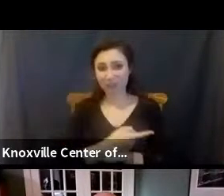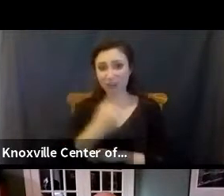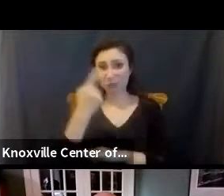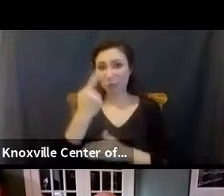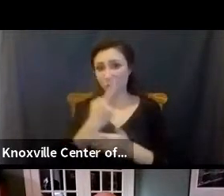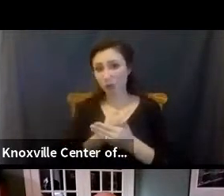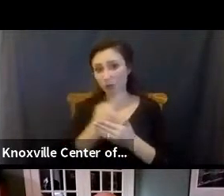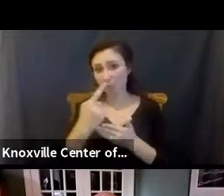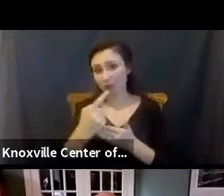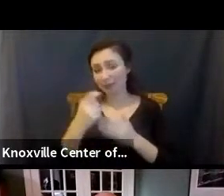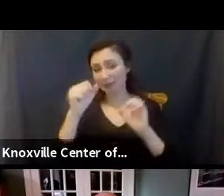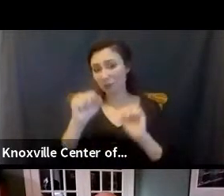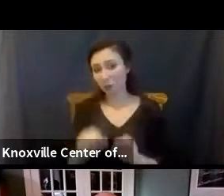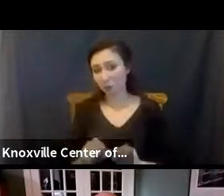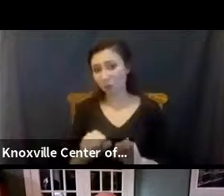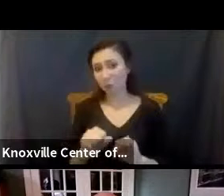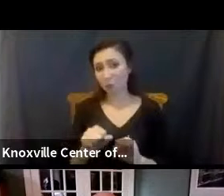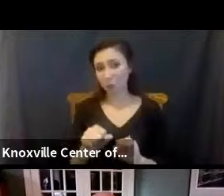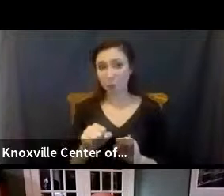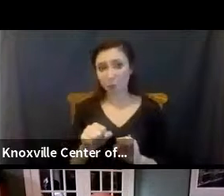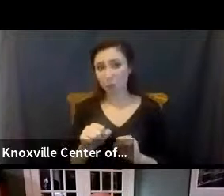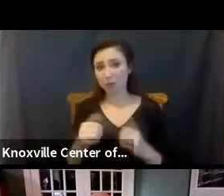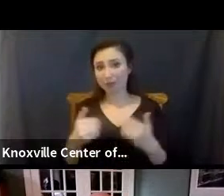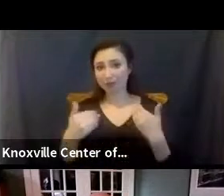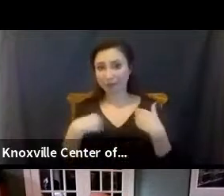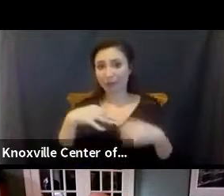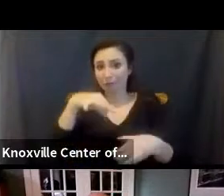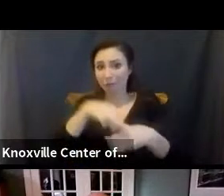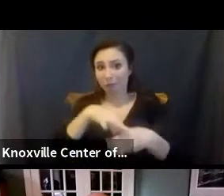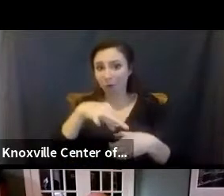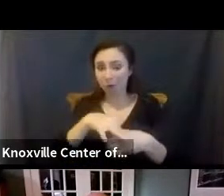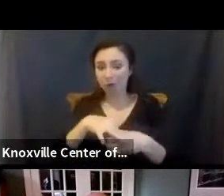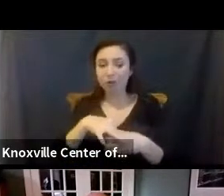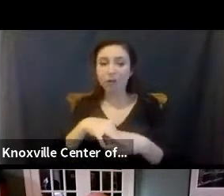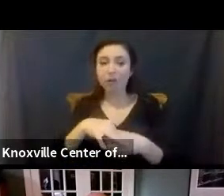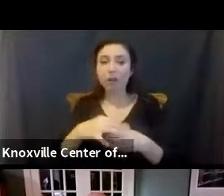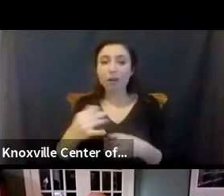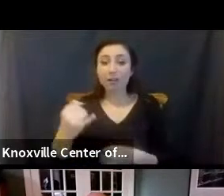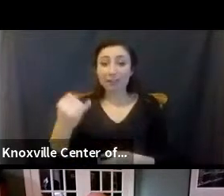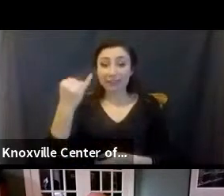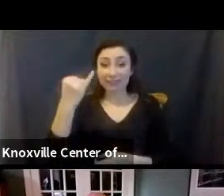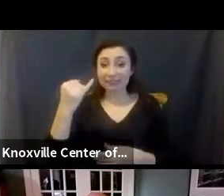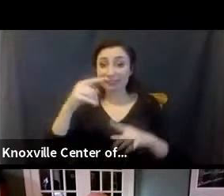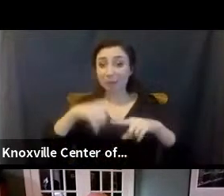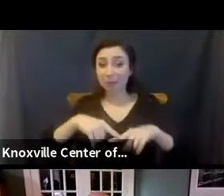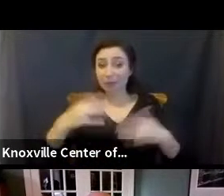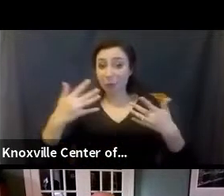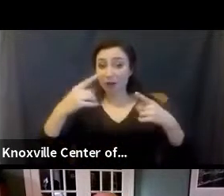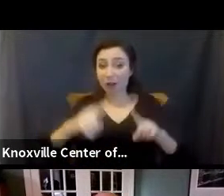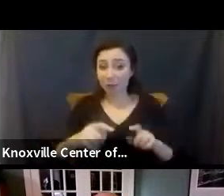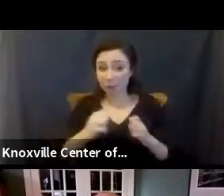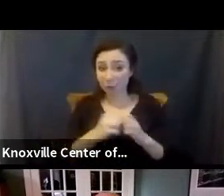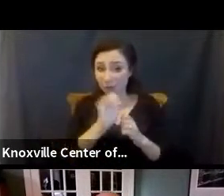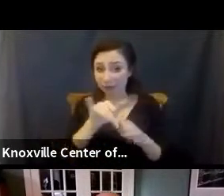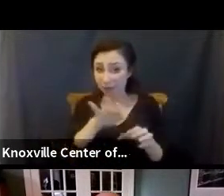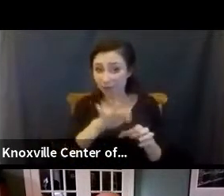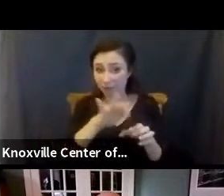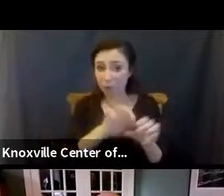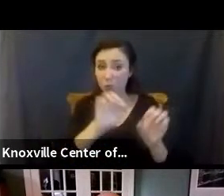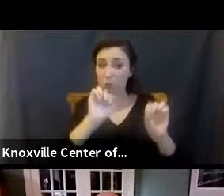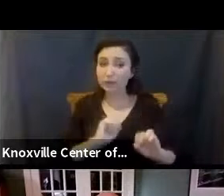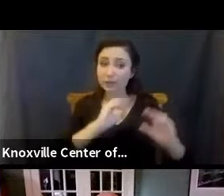week so we can even get this to the point of a vote. And then depending on the outcome of that vote, we figure it out again next